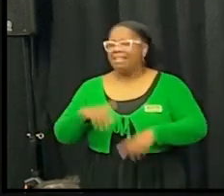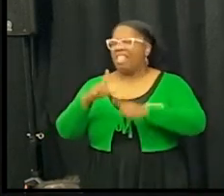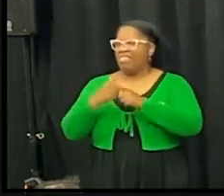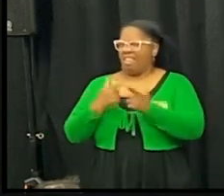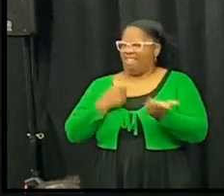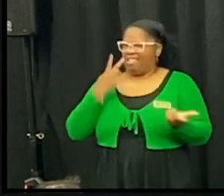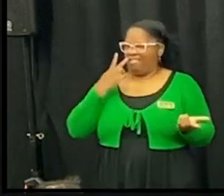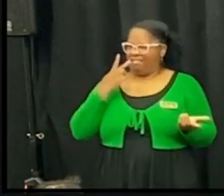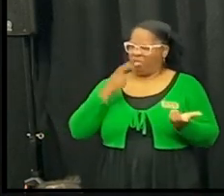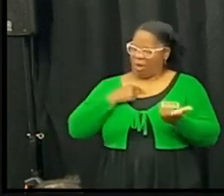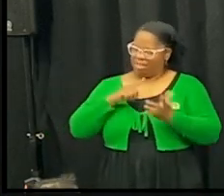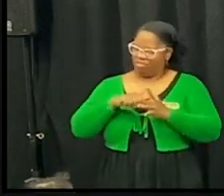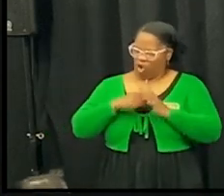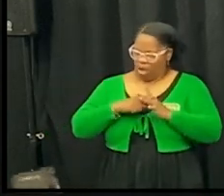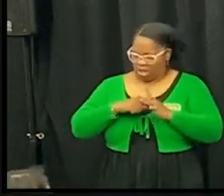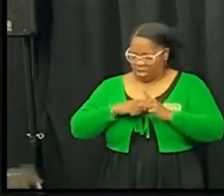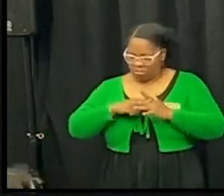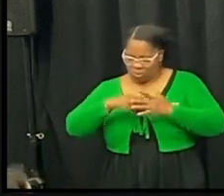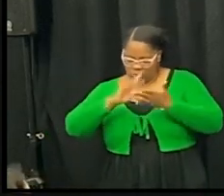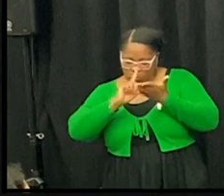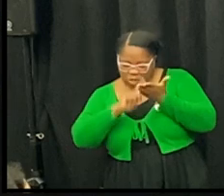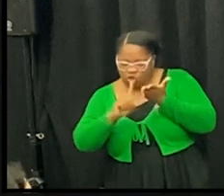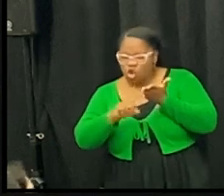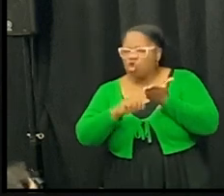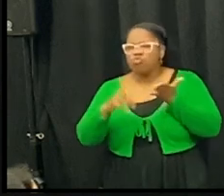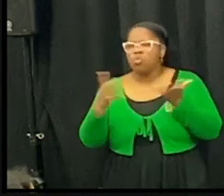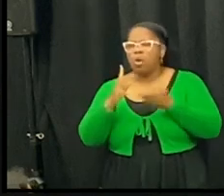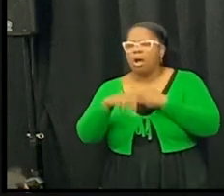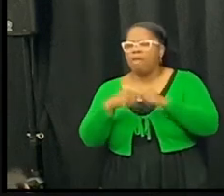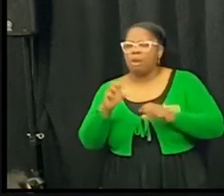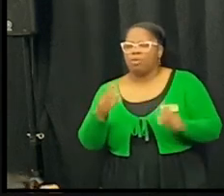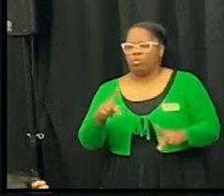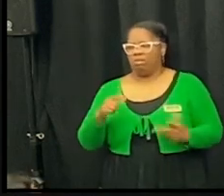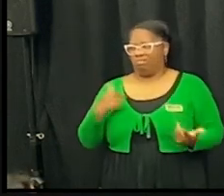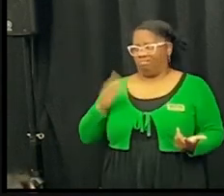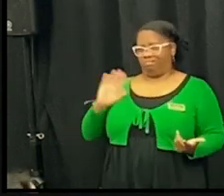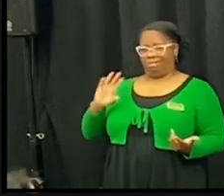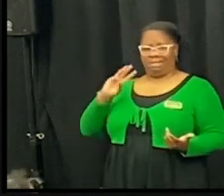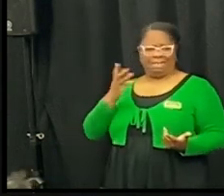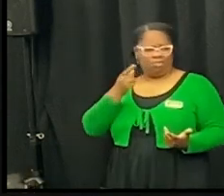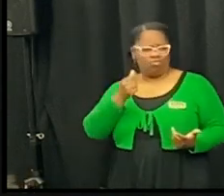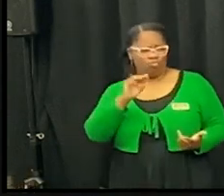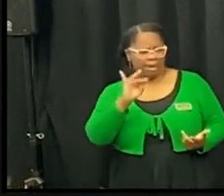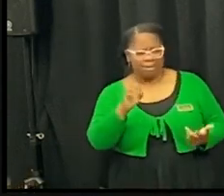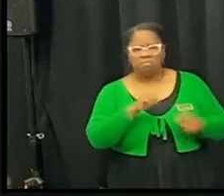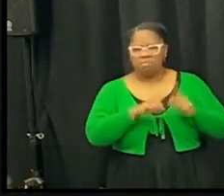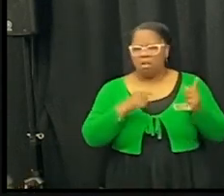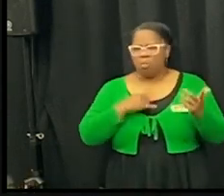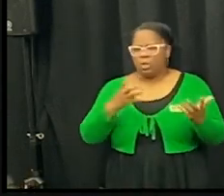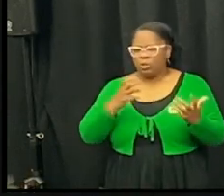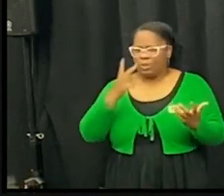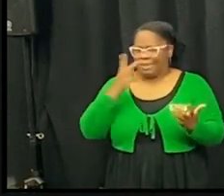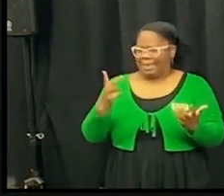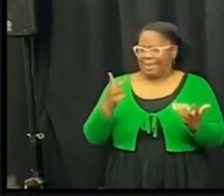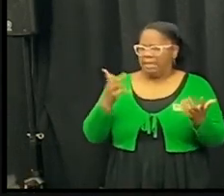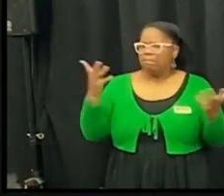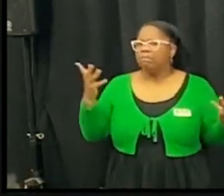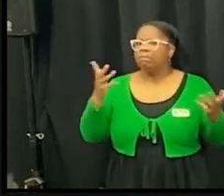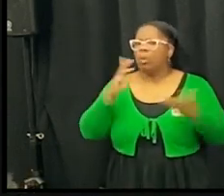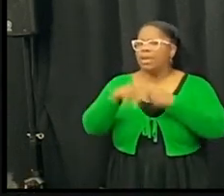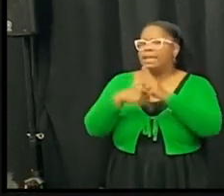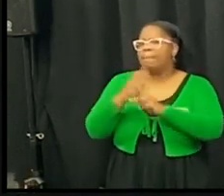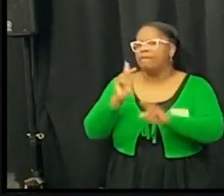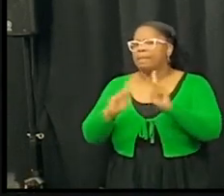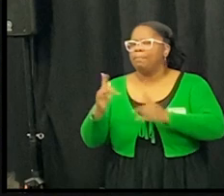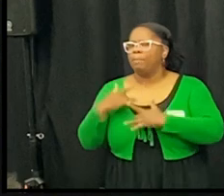I looked up like what opportunities there are. Like, I mean, I was only in sixth grade, but I just wanted to like see what kind of people work on